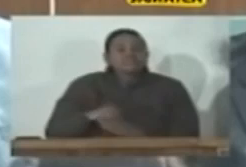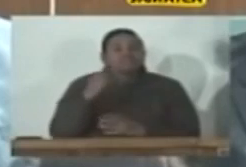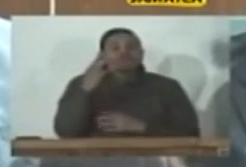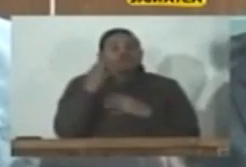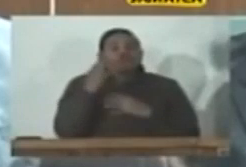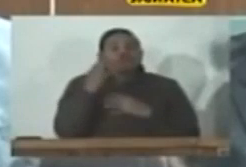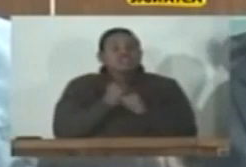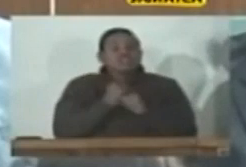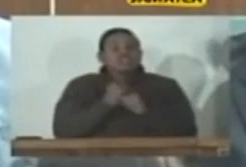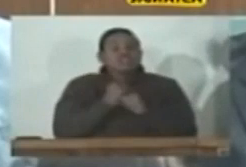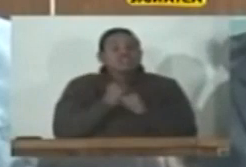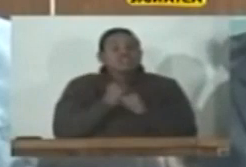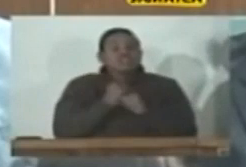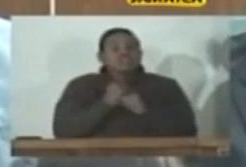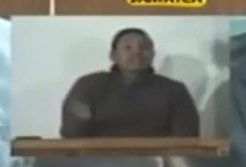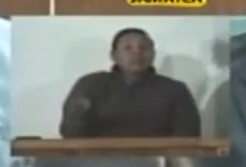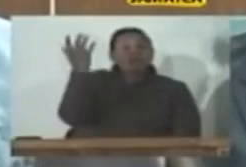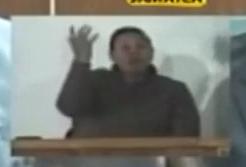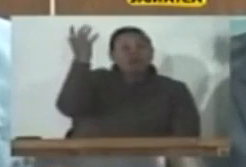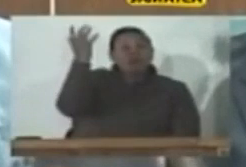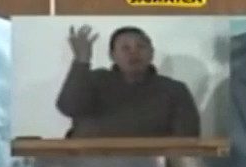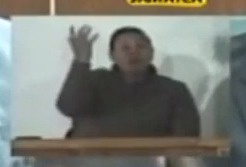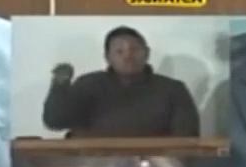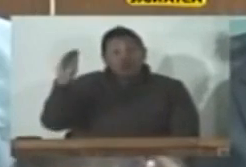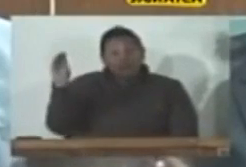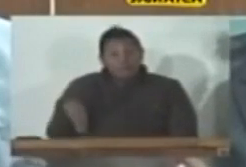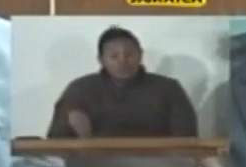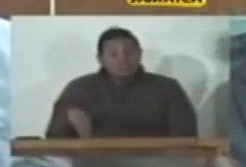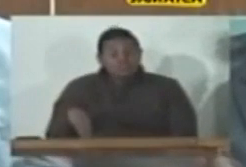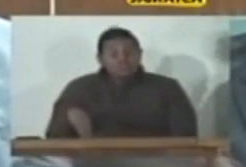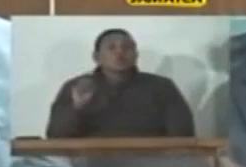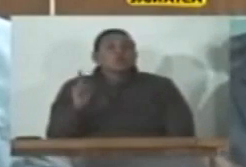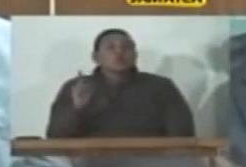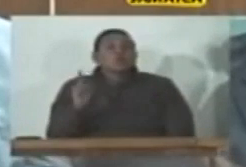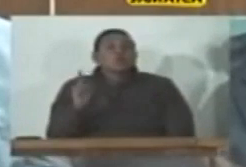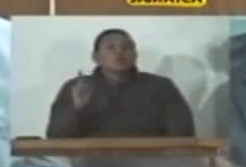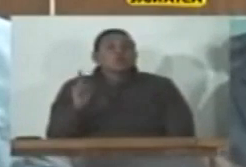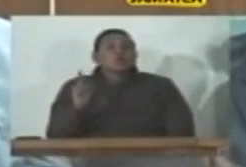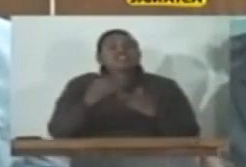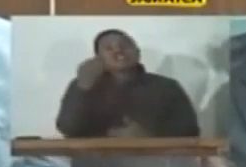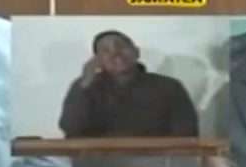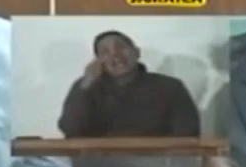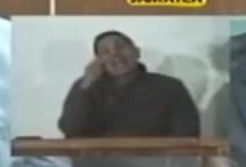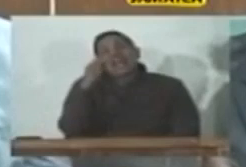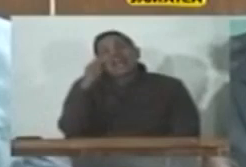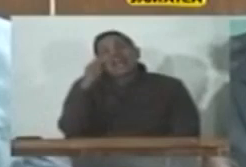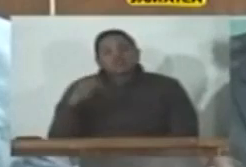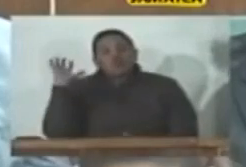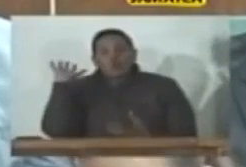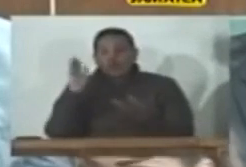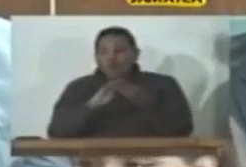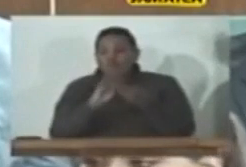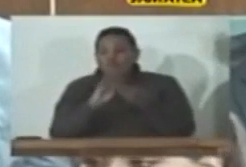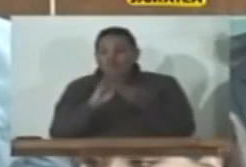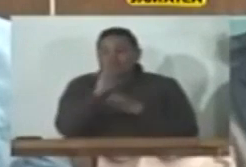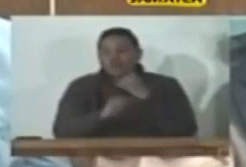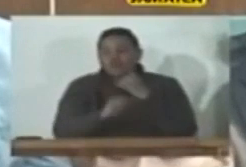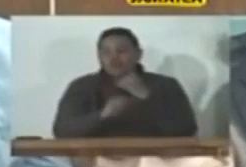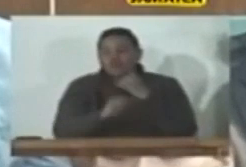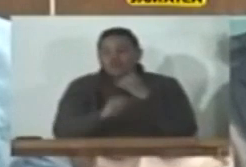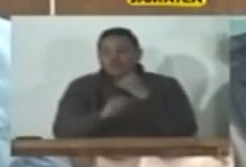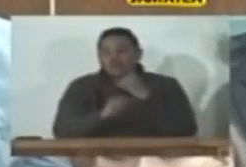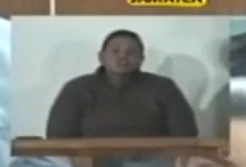been 19% over the 4 years. It also exceeds by far, the